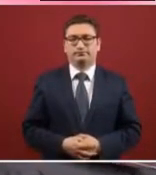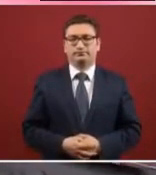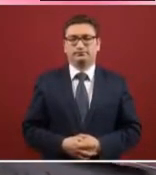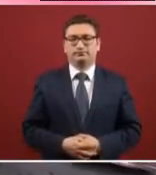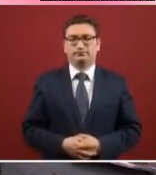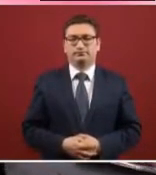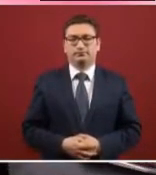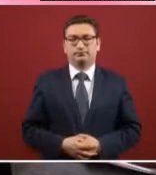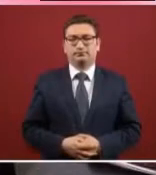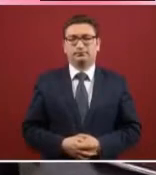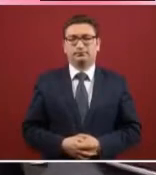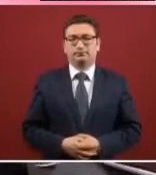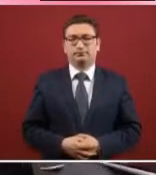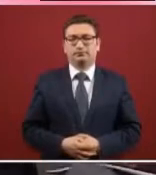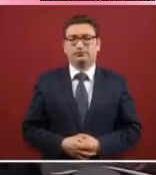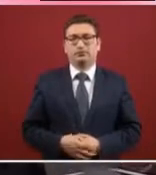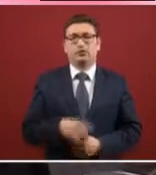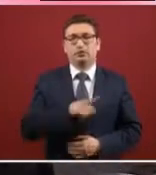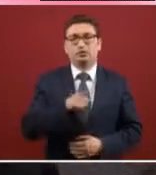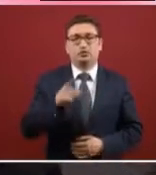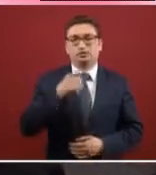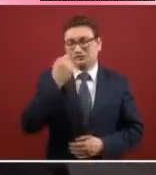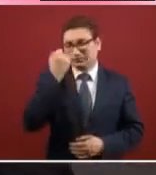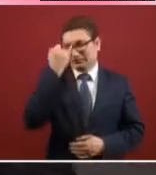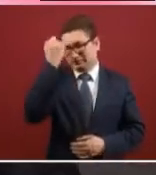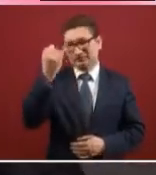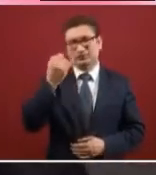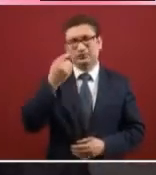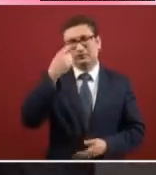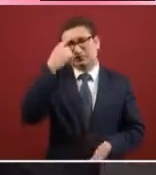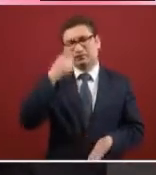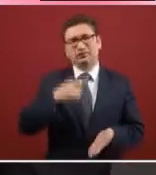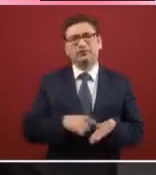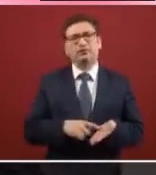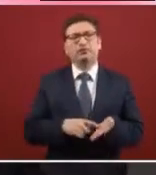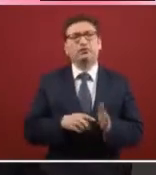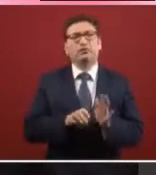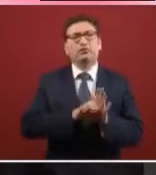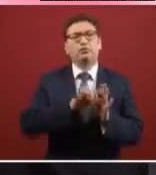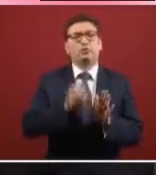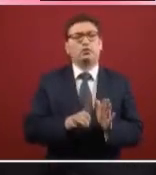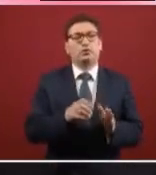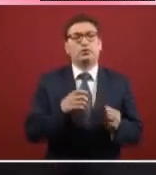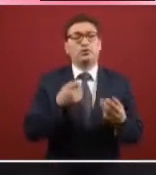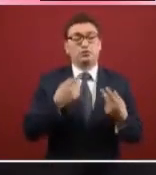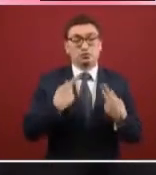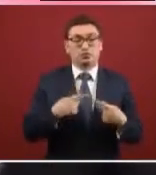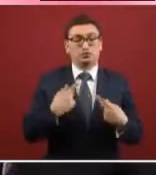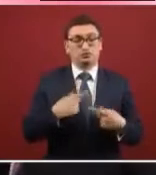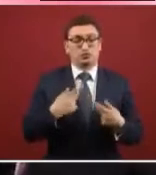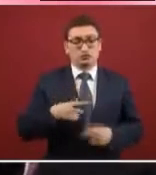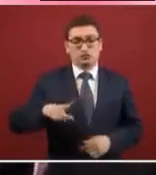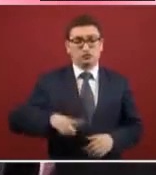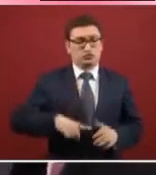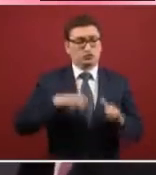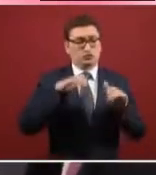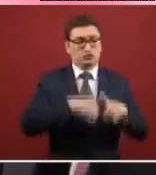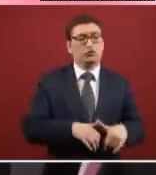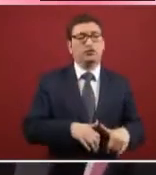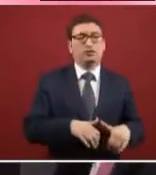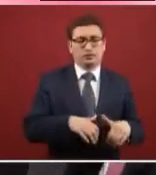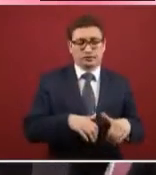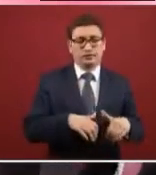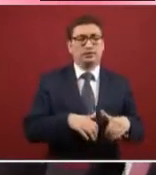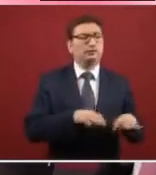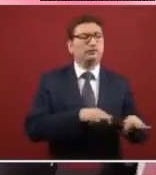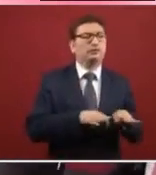is for those that llegaron al gobierno that used to come to the government engañando and de que iba a haber un cambio.